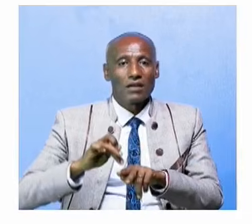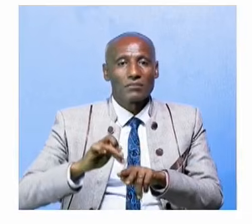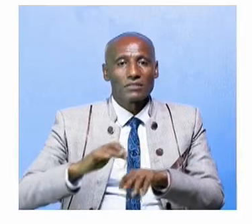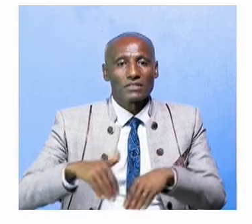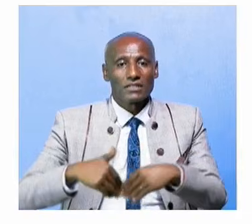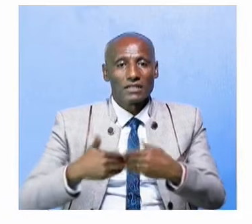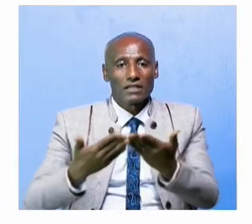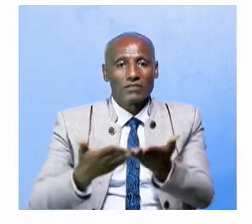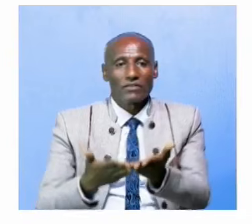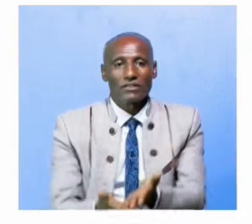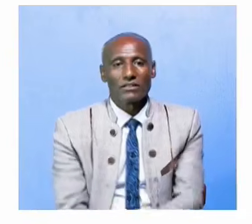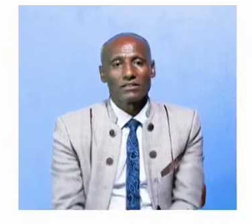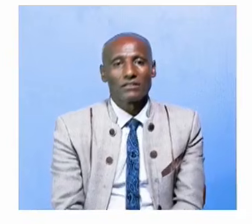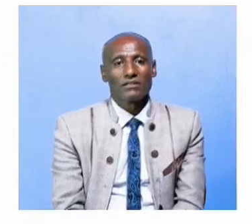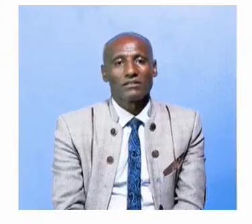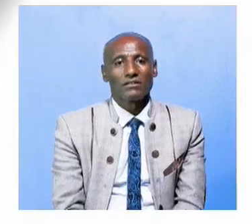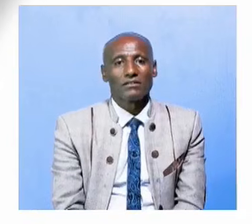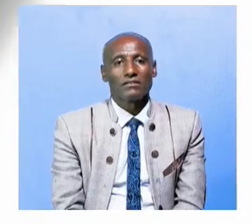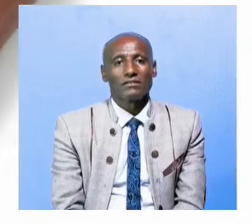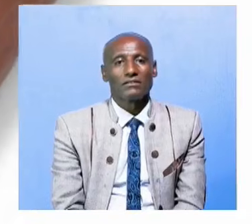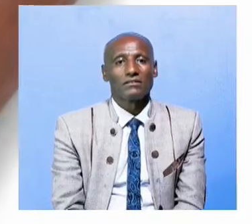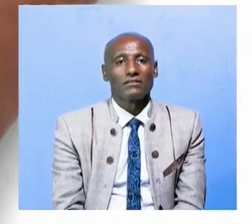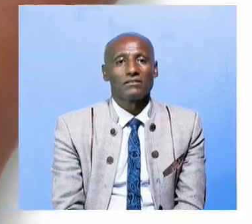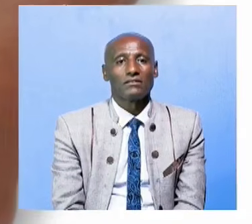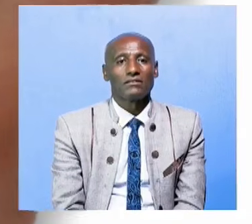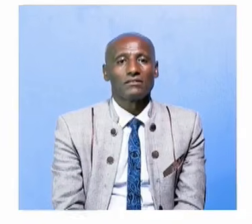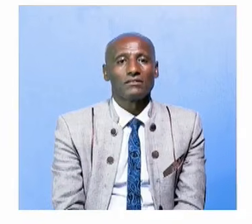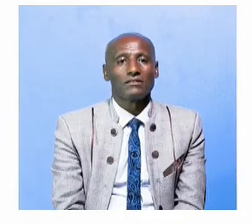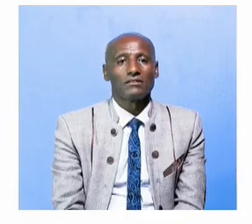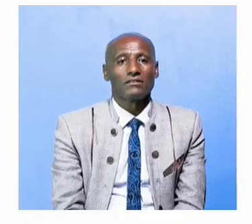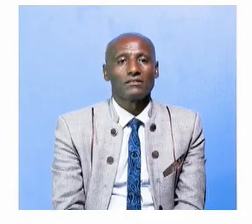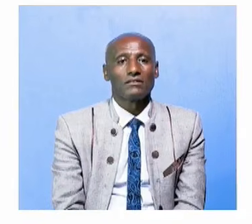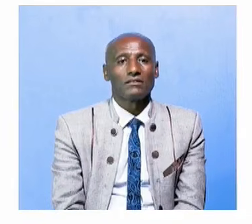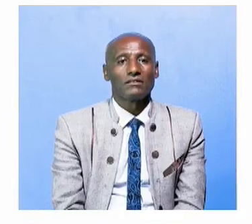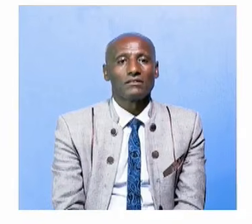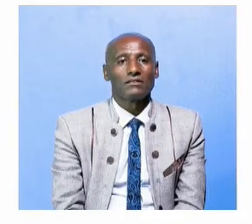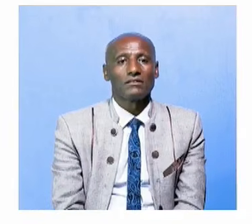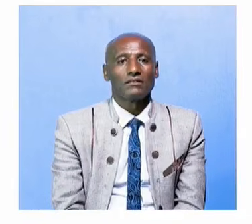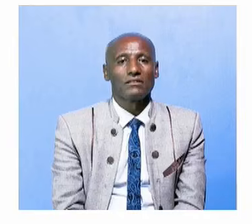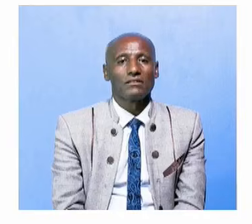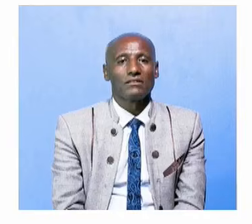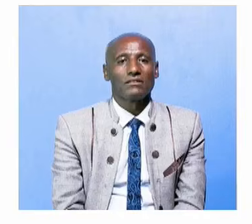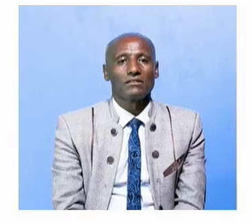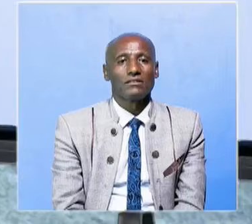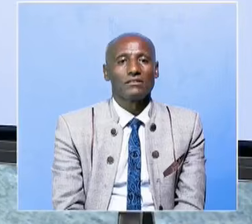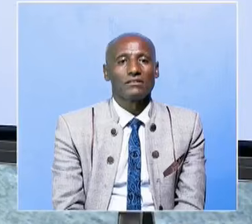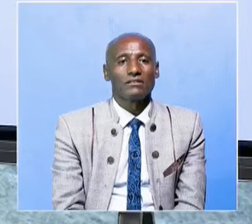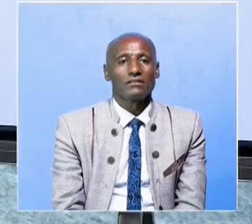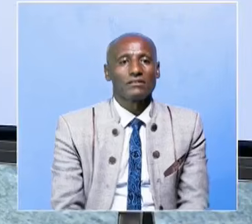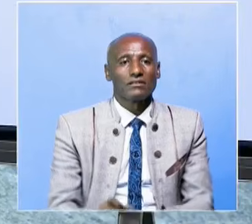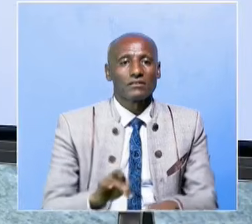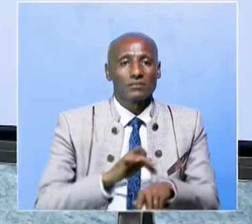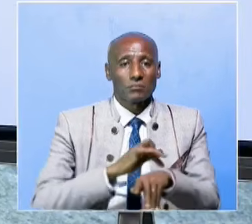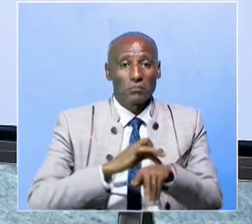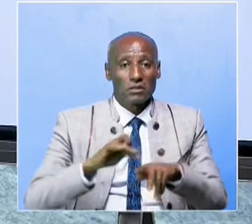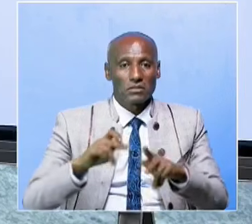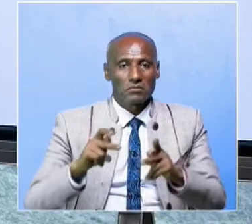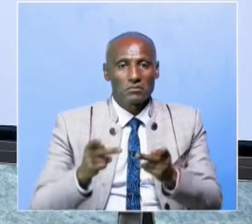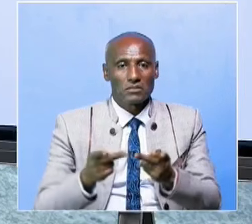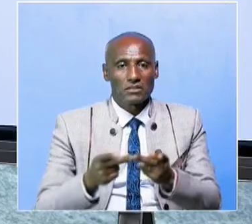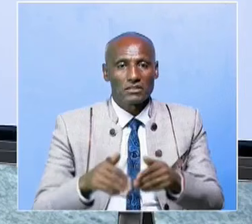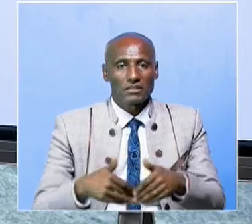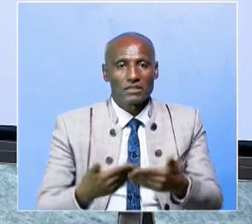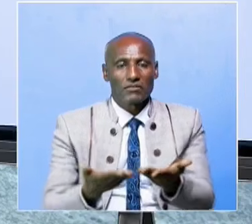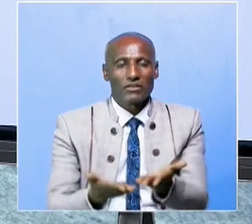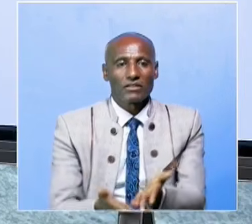Okay, put the right vocabularies in the gaps given, okay? This is what we're gonna